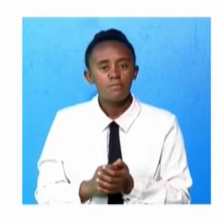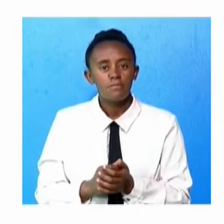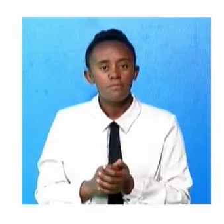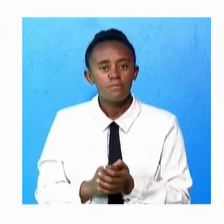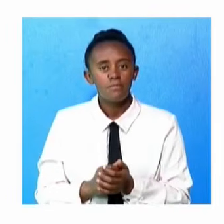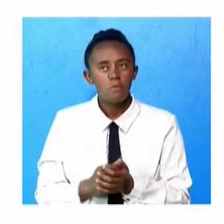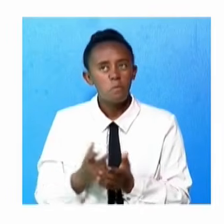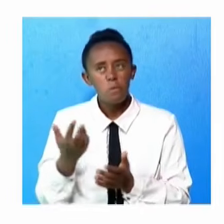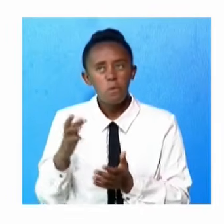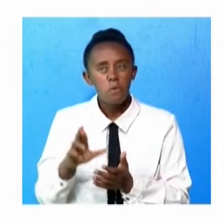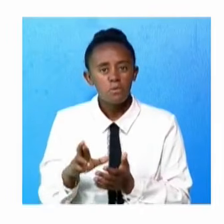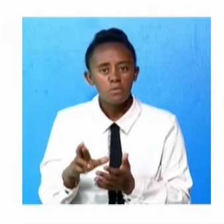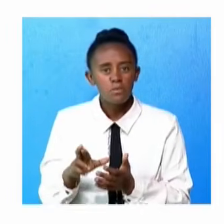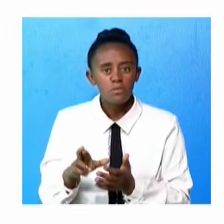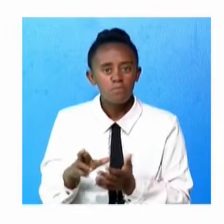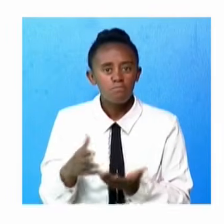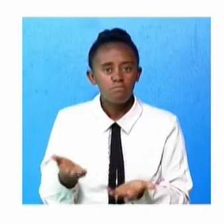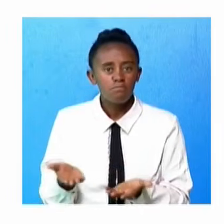or